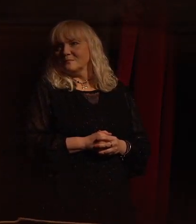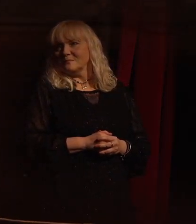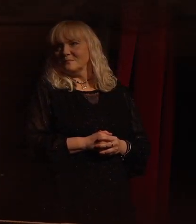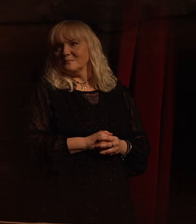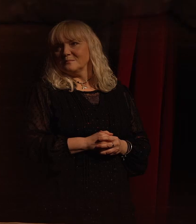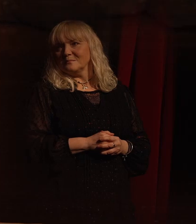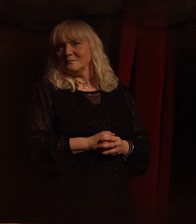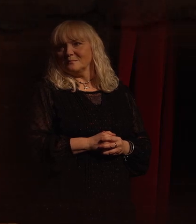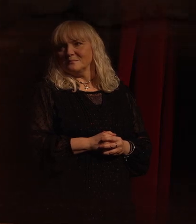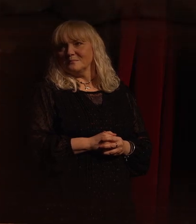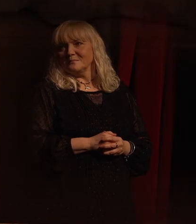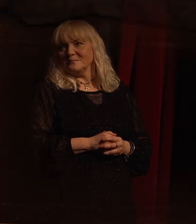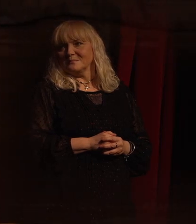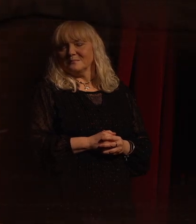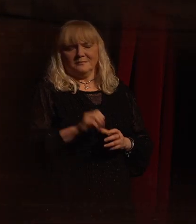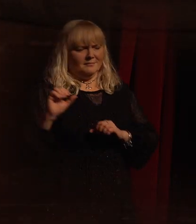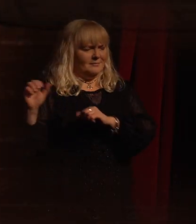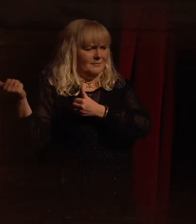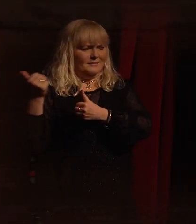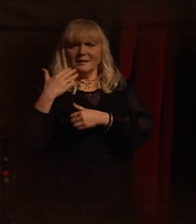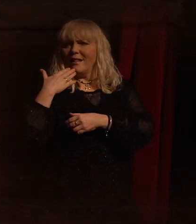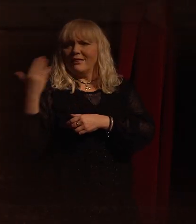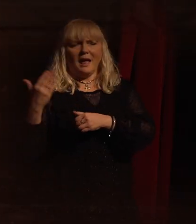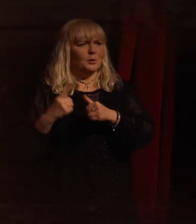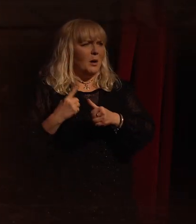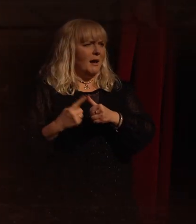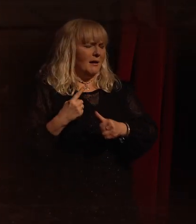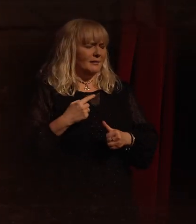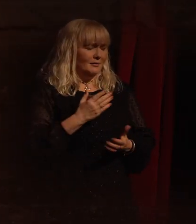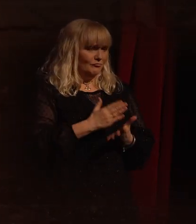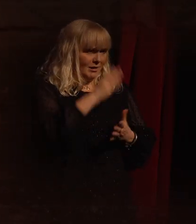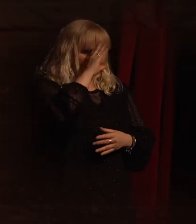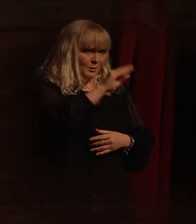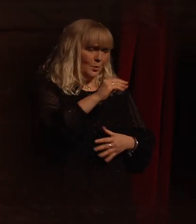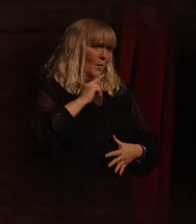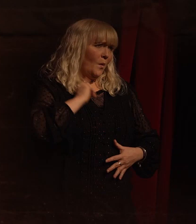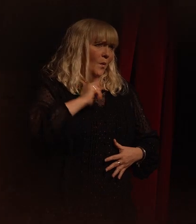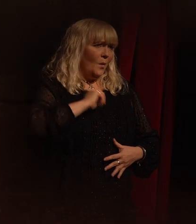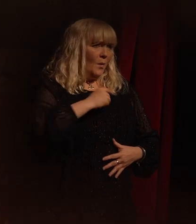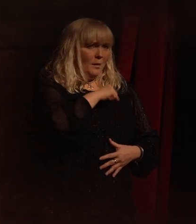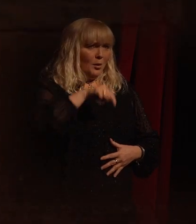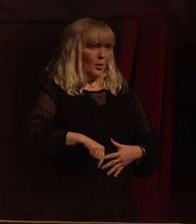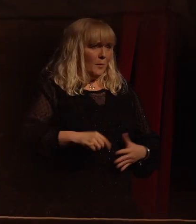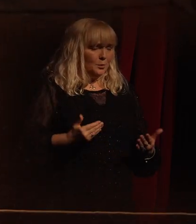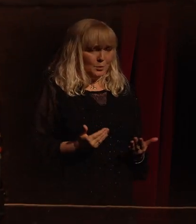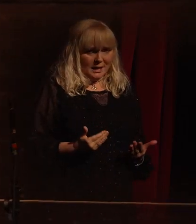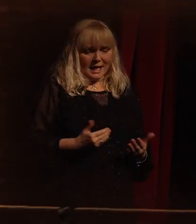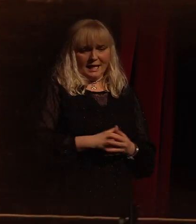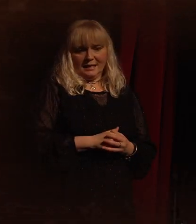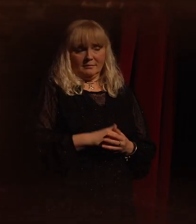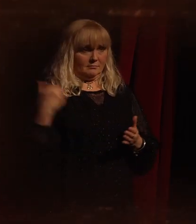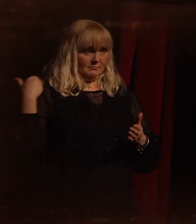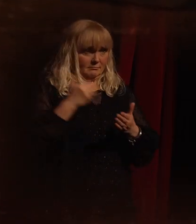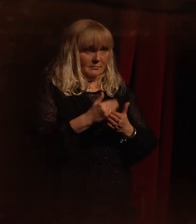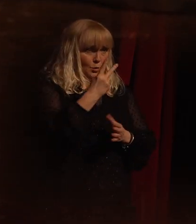Thank you, Alan. I just want to say how excited I am to be here today. After 2 years, not having anything to